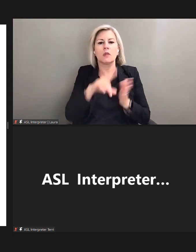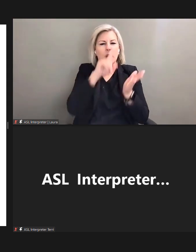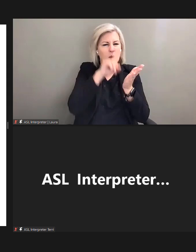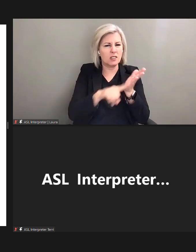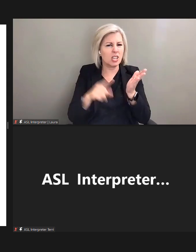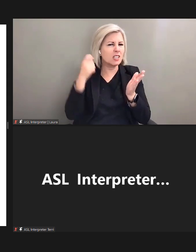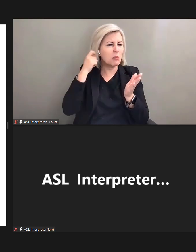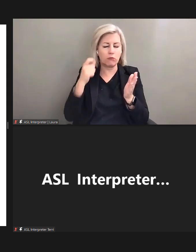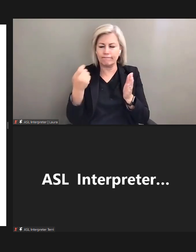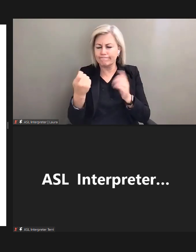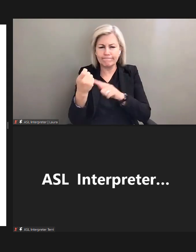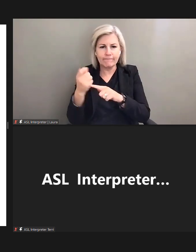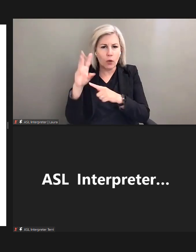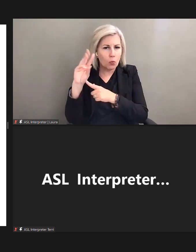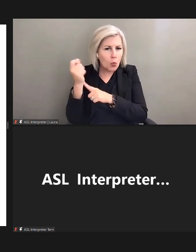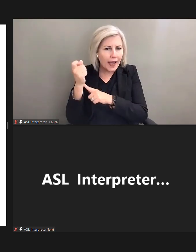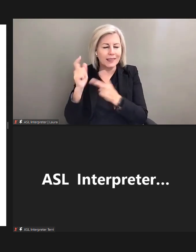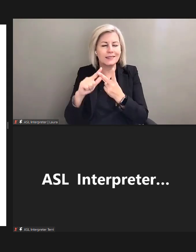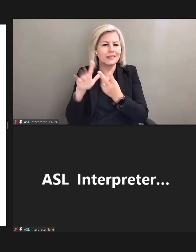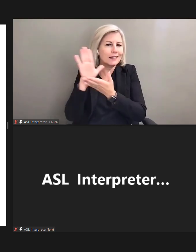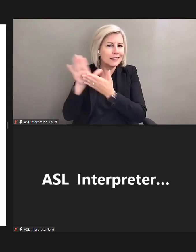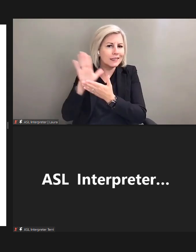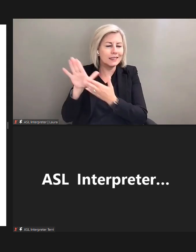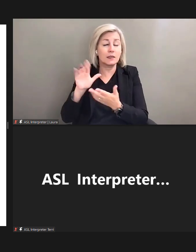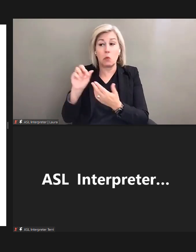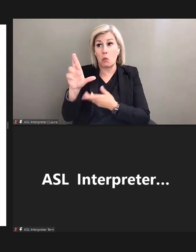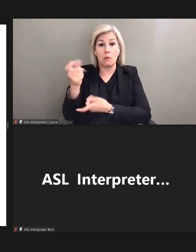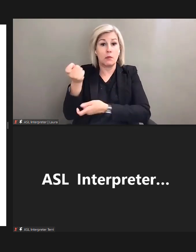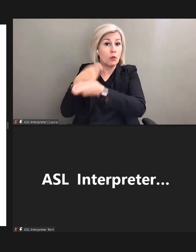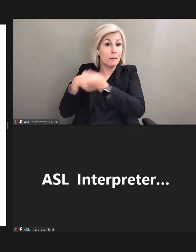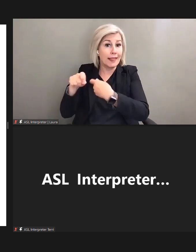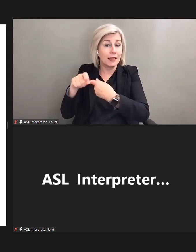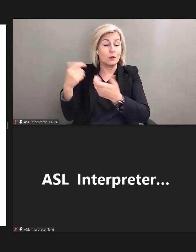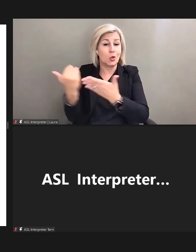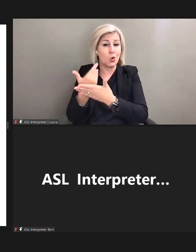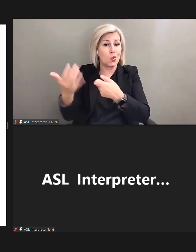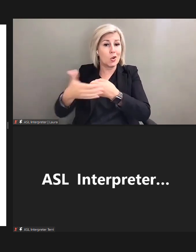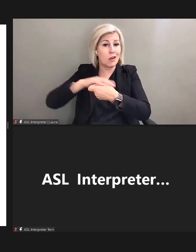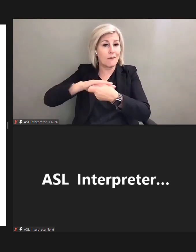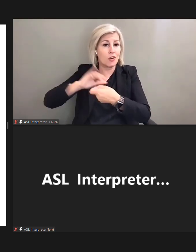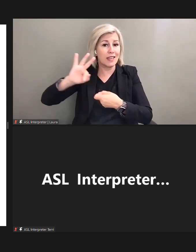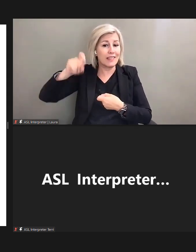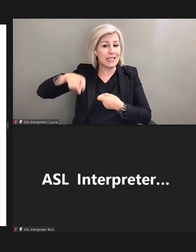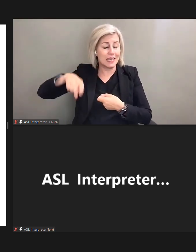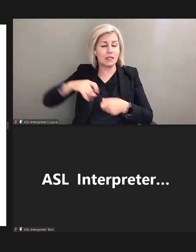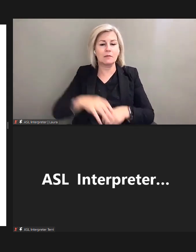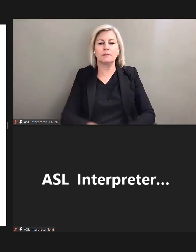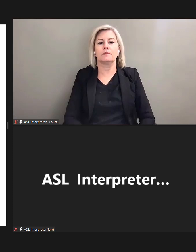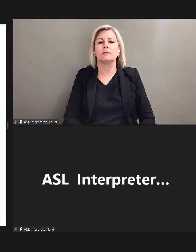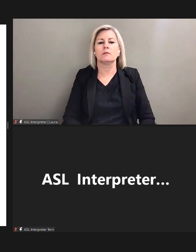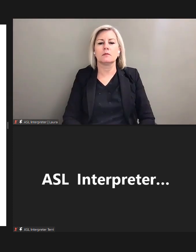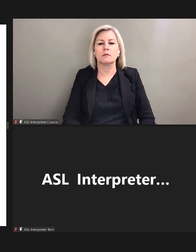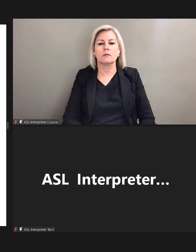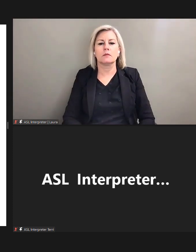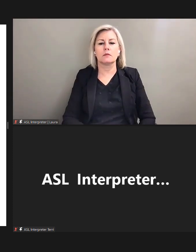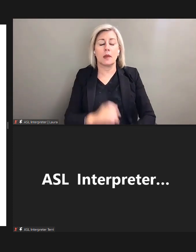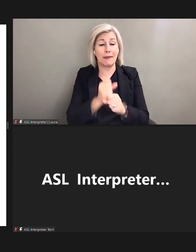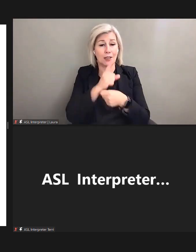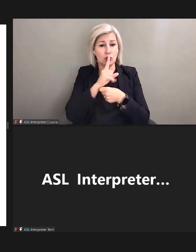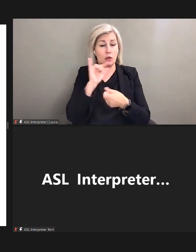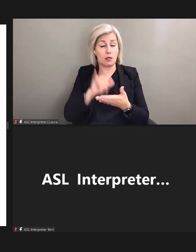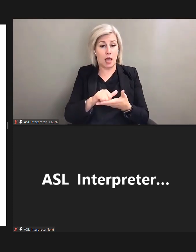for wax and clean it off, or even replace it with a new cover if you need to. And you're going to make sure